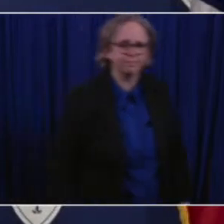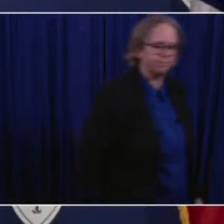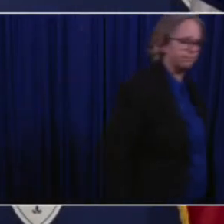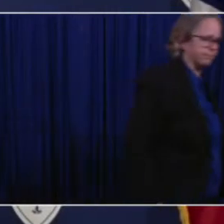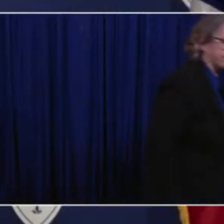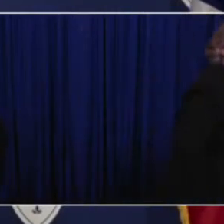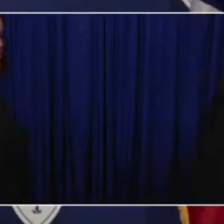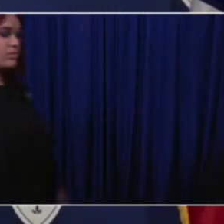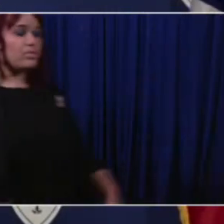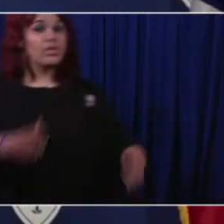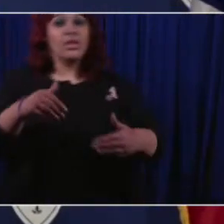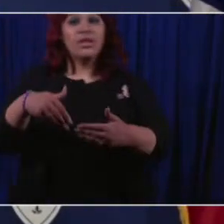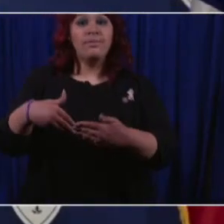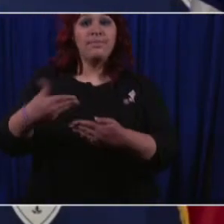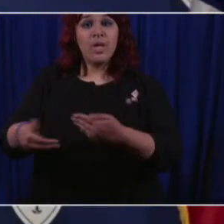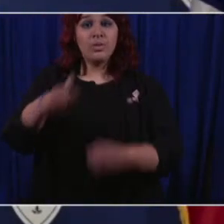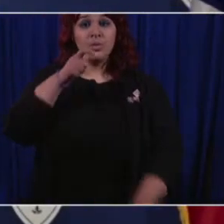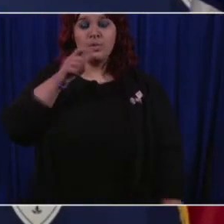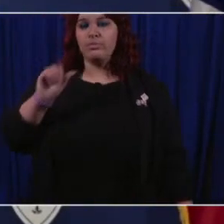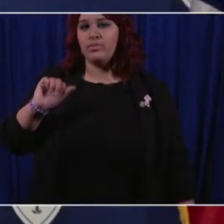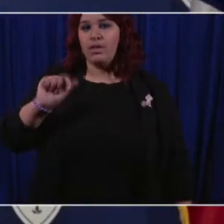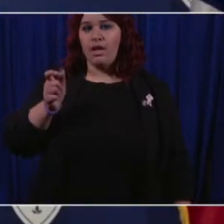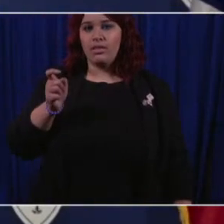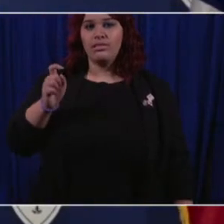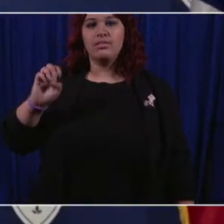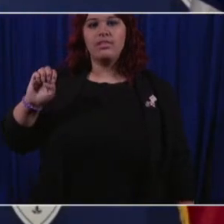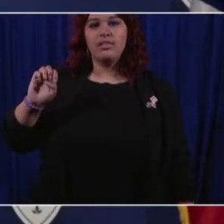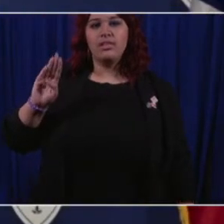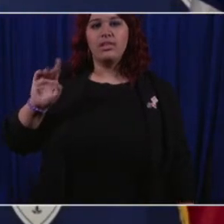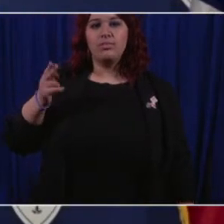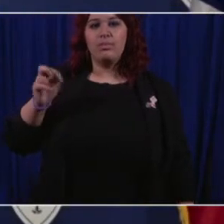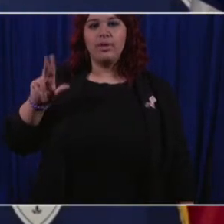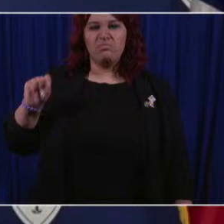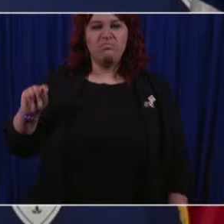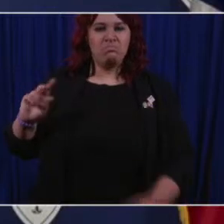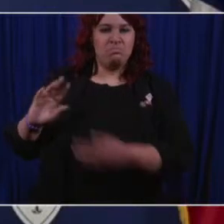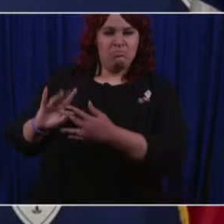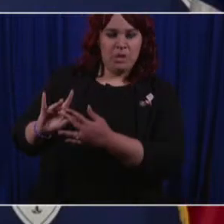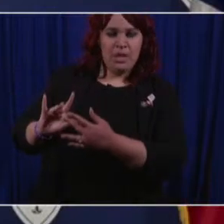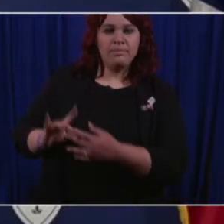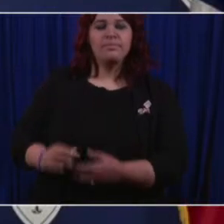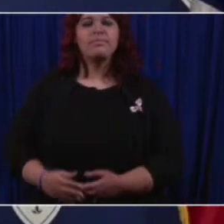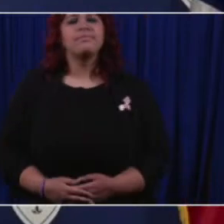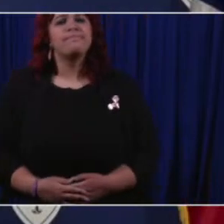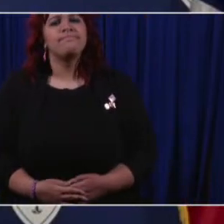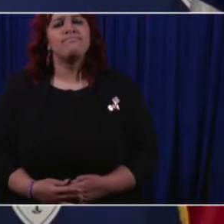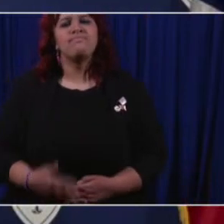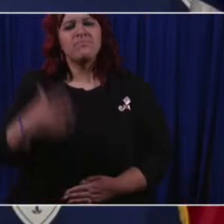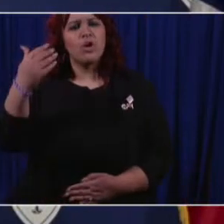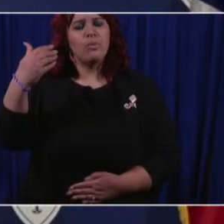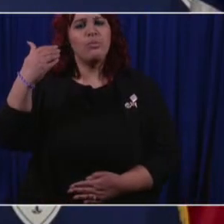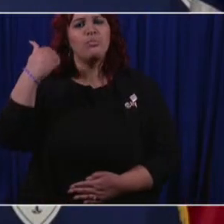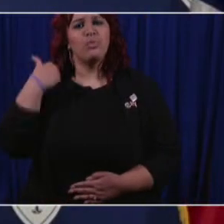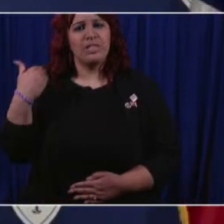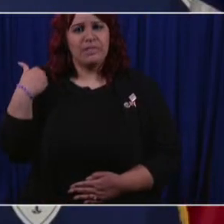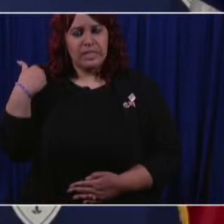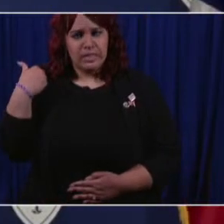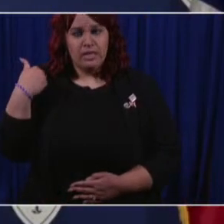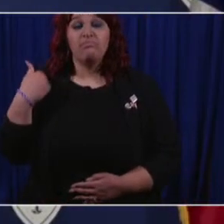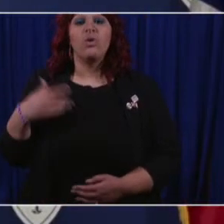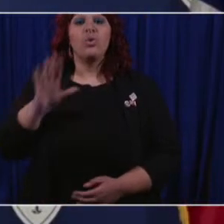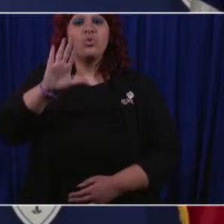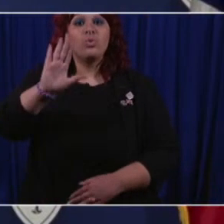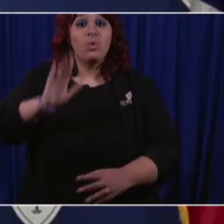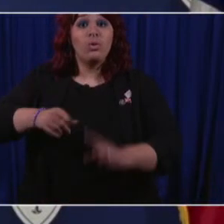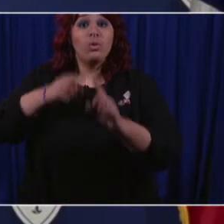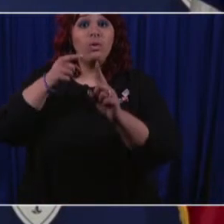Thanks for holding this, Governor. You had previously stated that the J&J vaccine was going to be used to help vaccinate students at